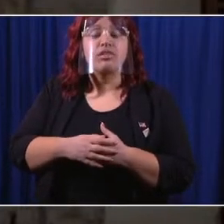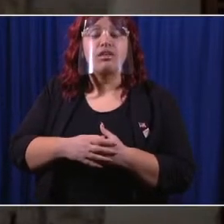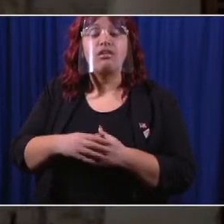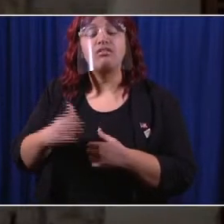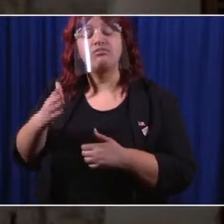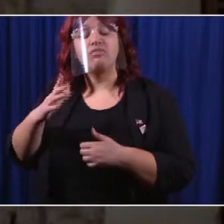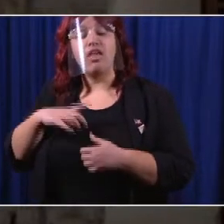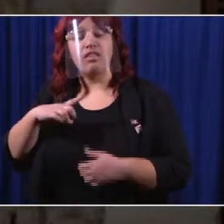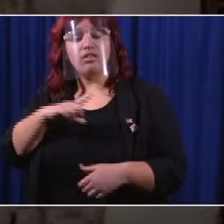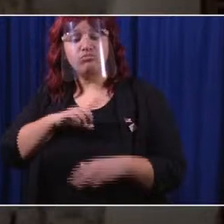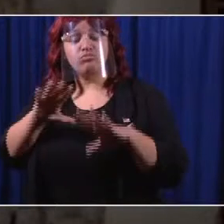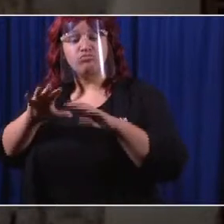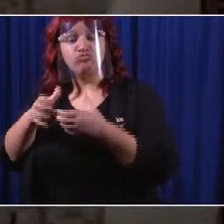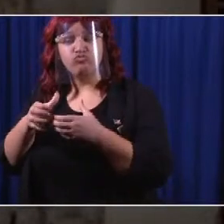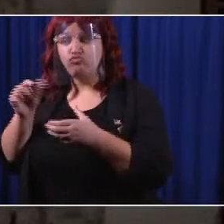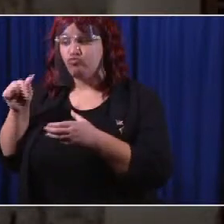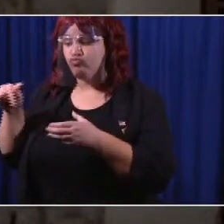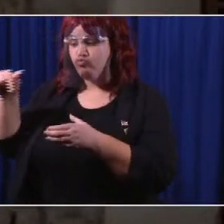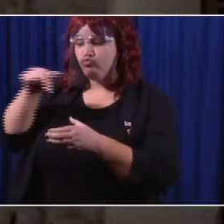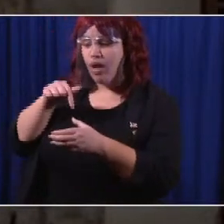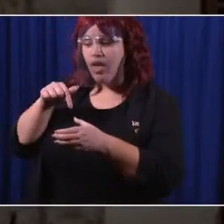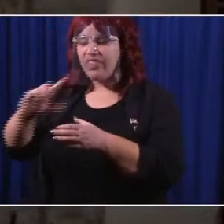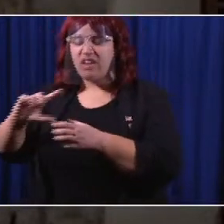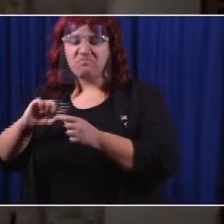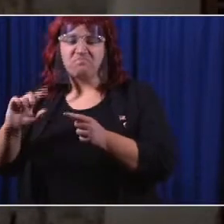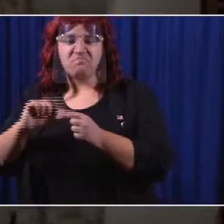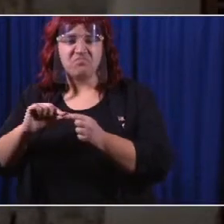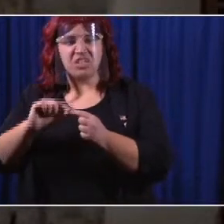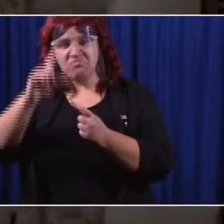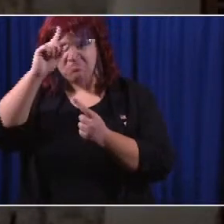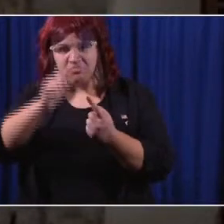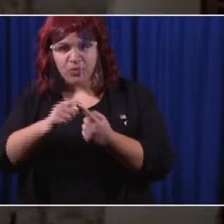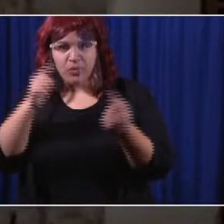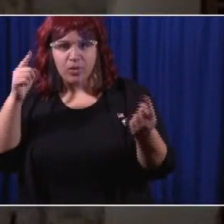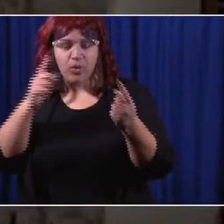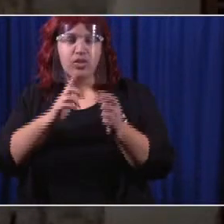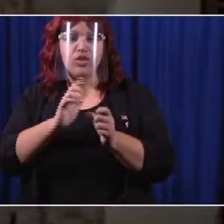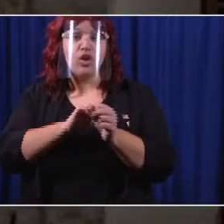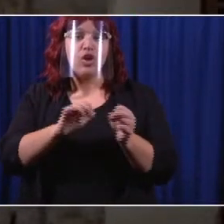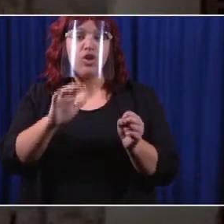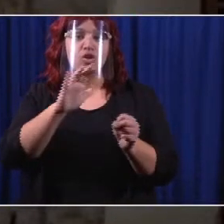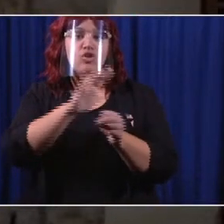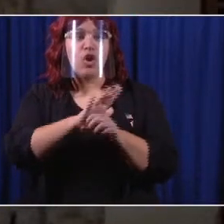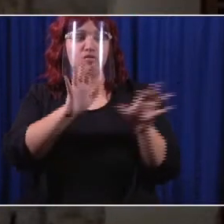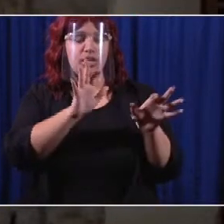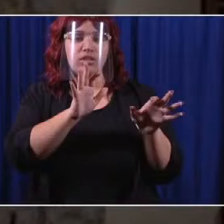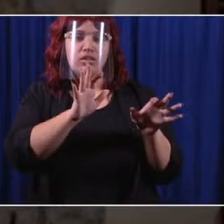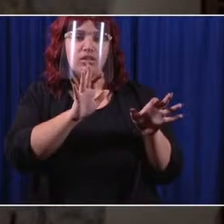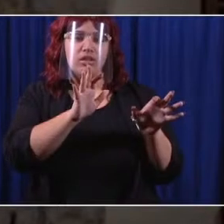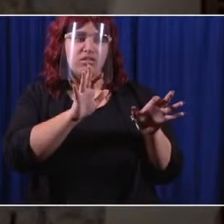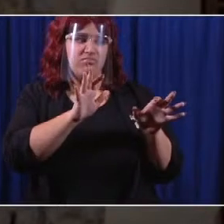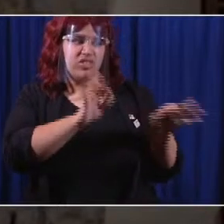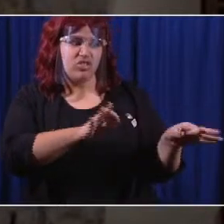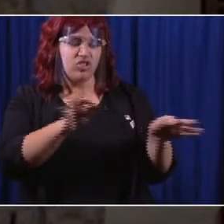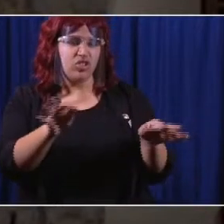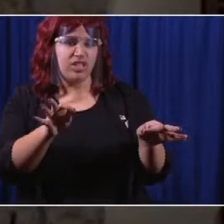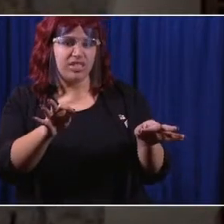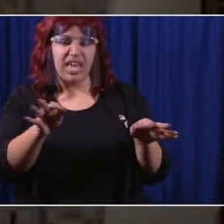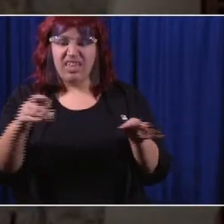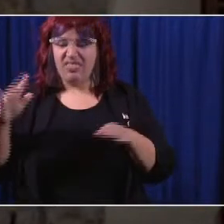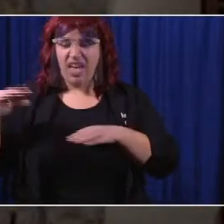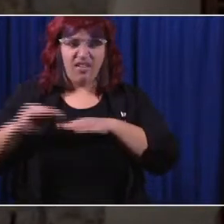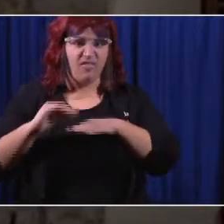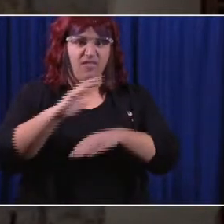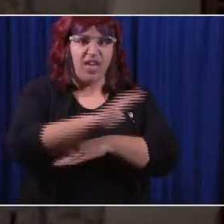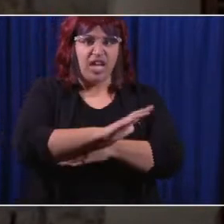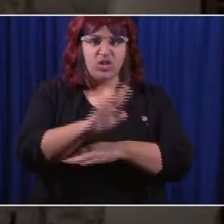legislature regarding COVID restrictions had any effect on your decision making during the pandemic? And with these articles